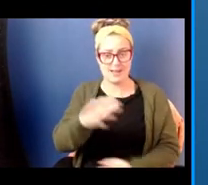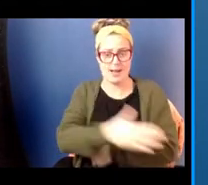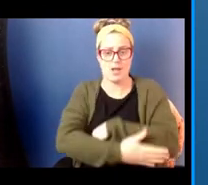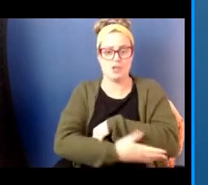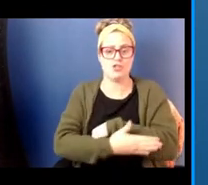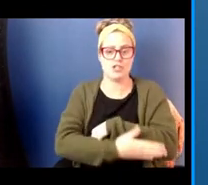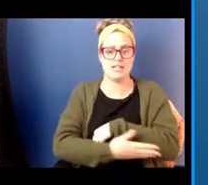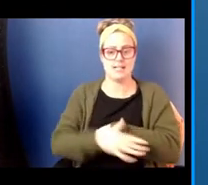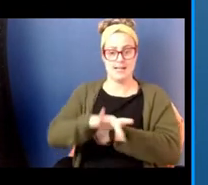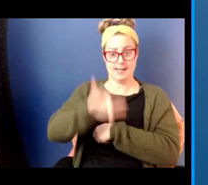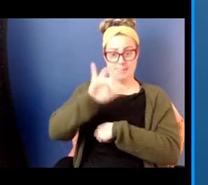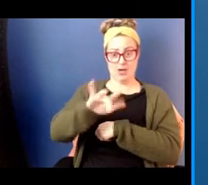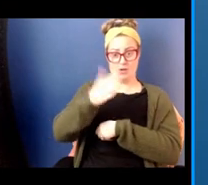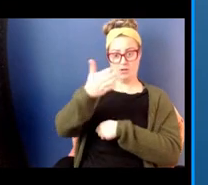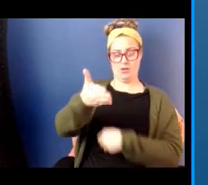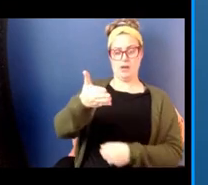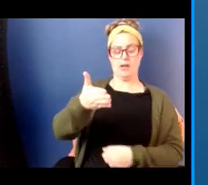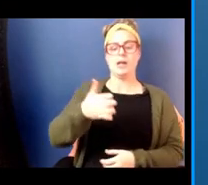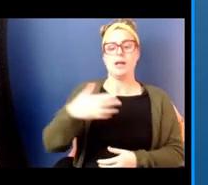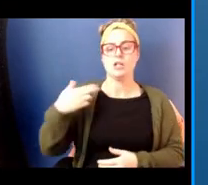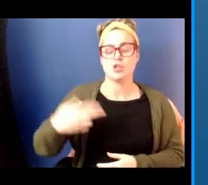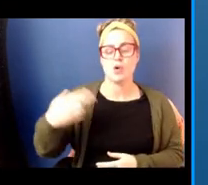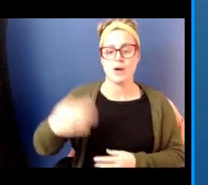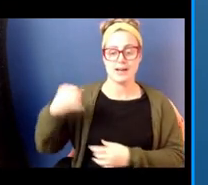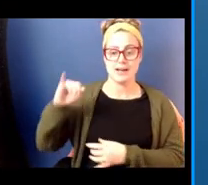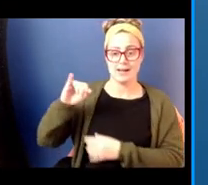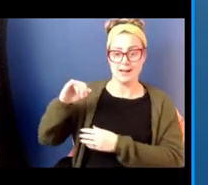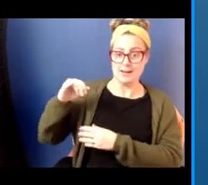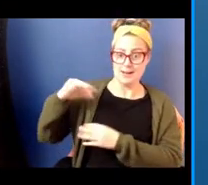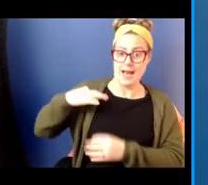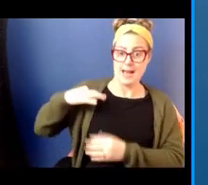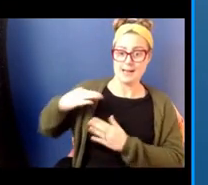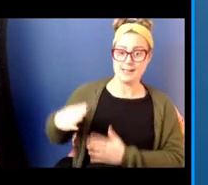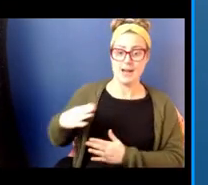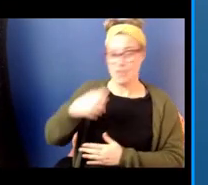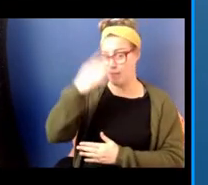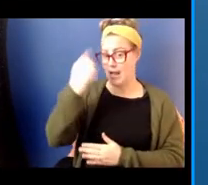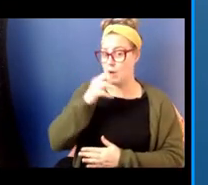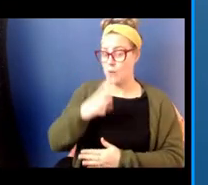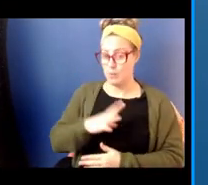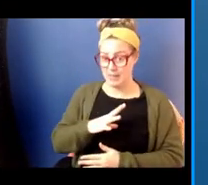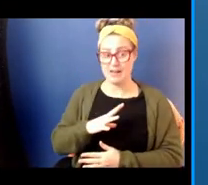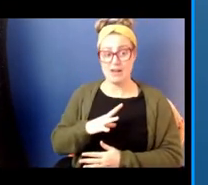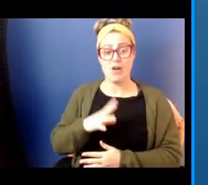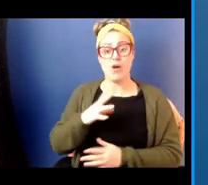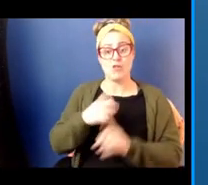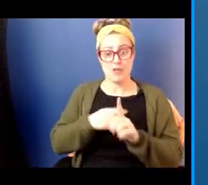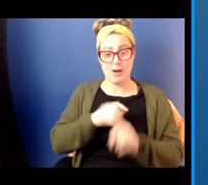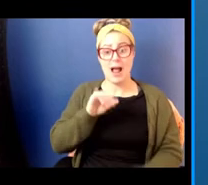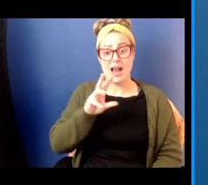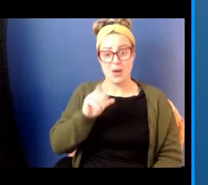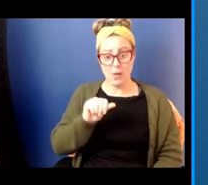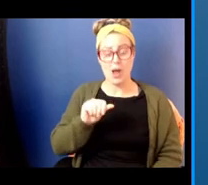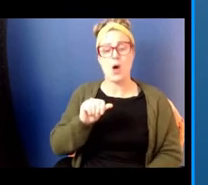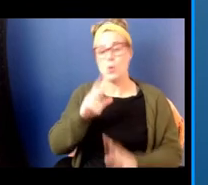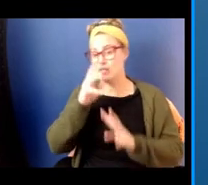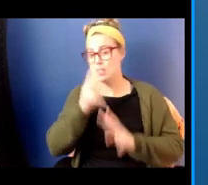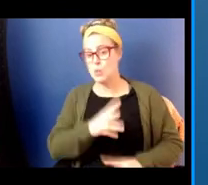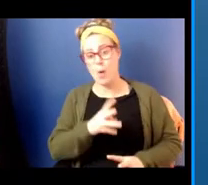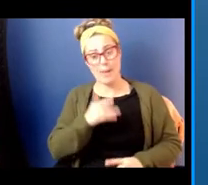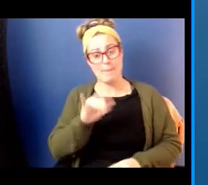historic candidacy of a black woman for governor of Iowa was all but ignored by national Democrats how is this good for our